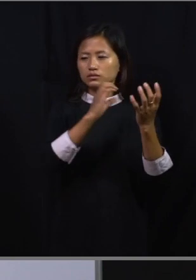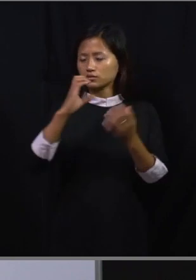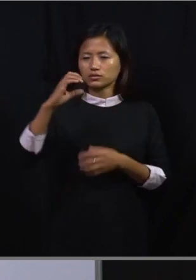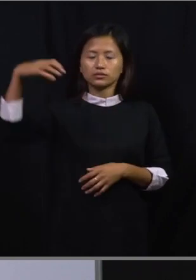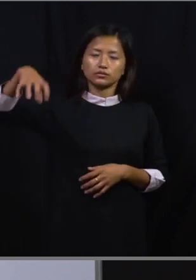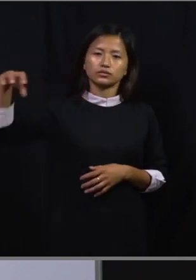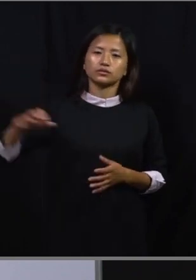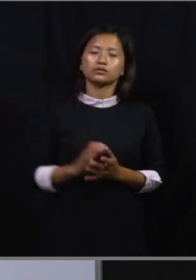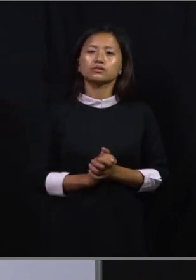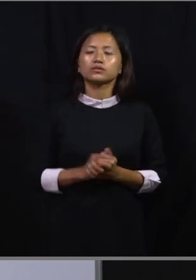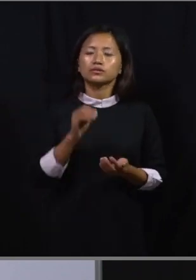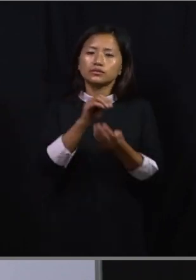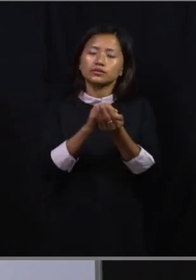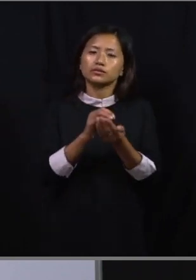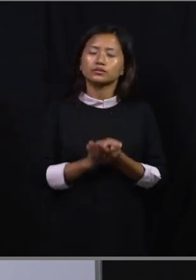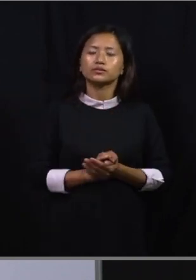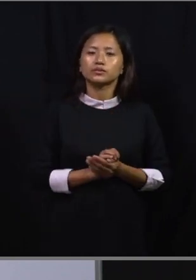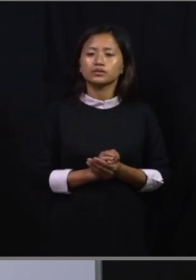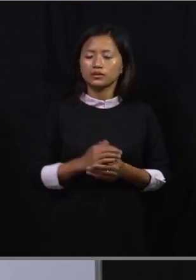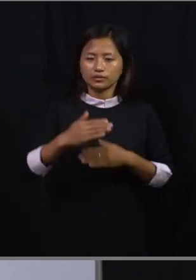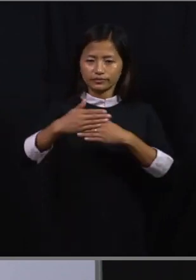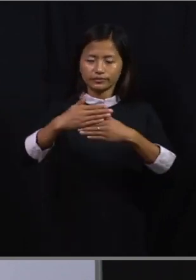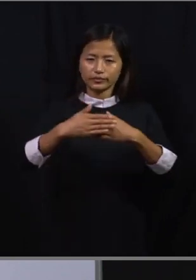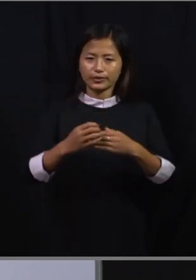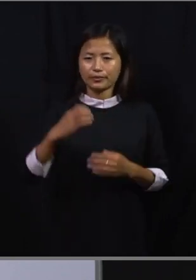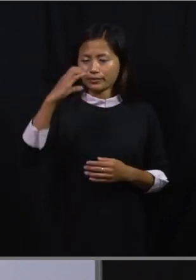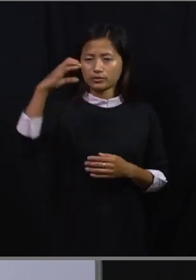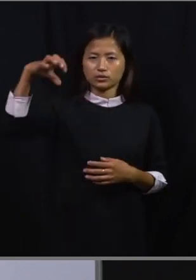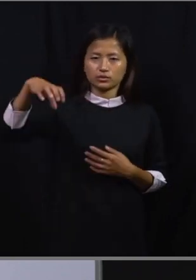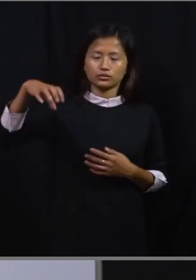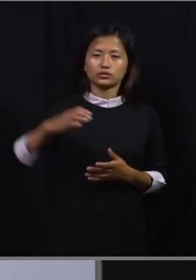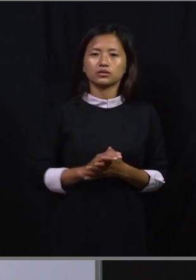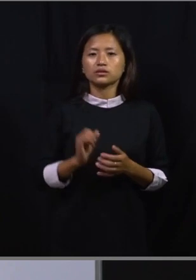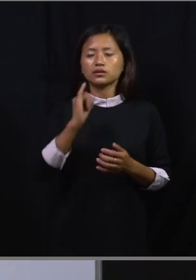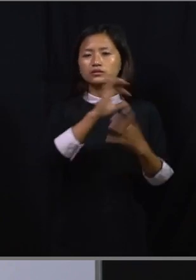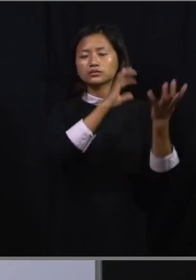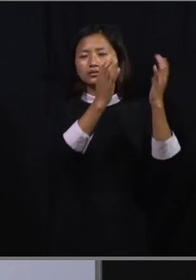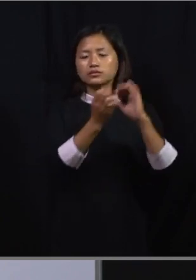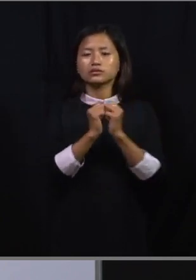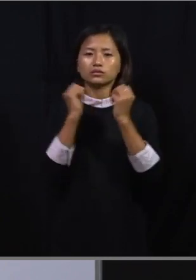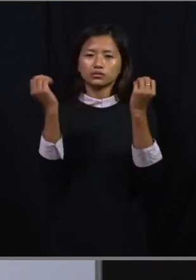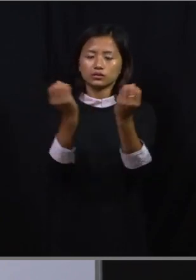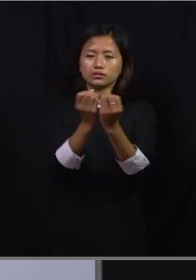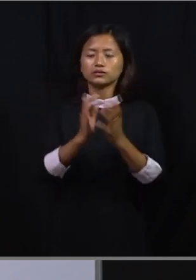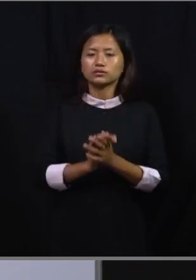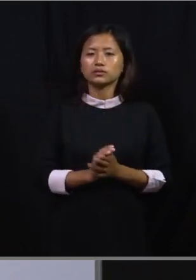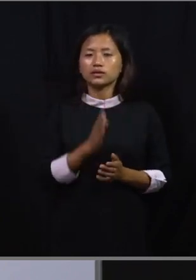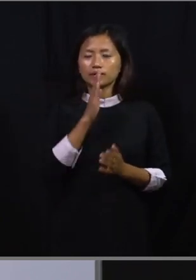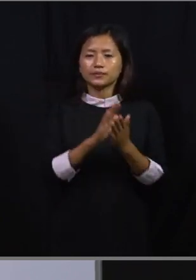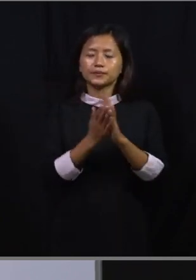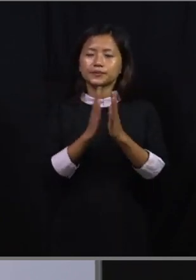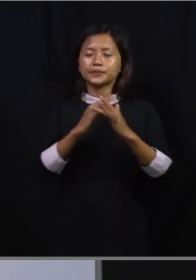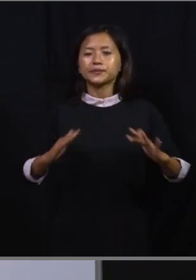keep as with the neighboring countries as well as in the international organizations. So this peace and